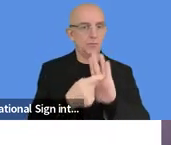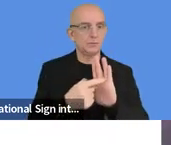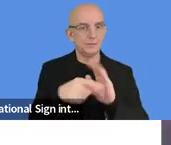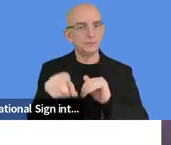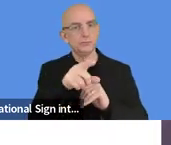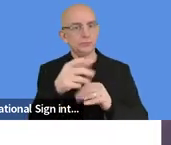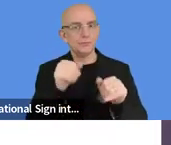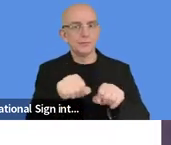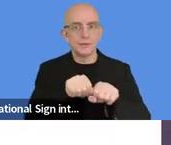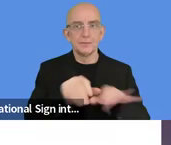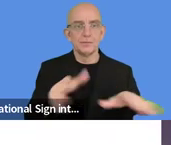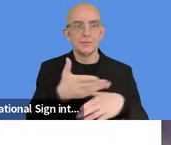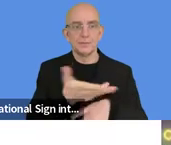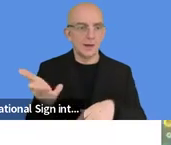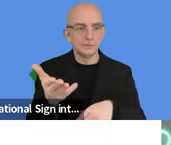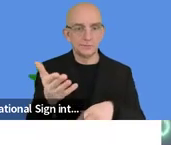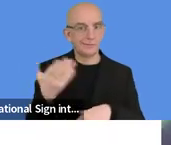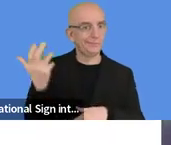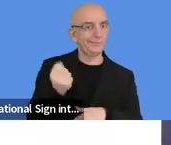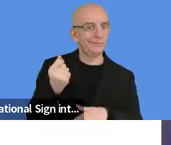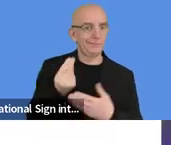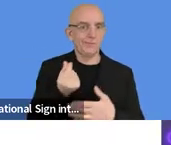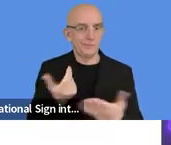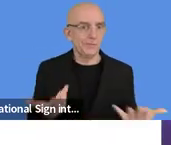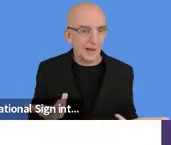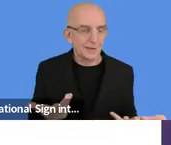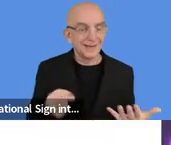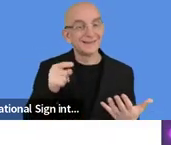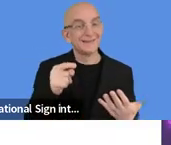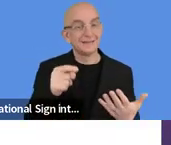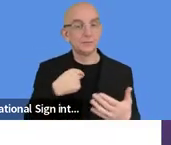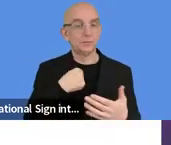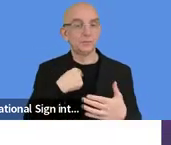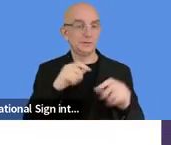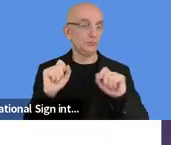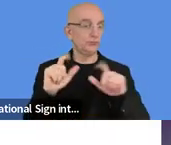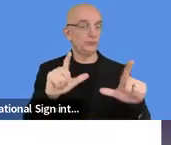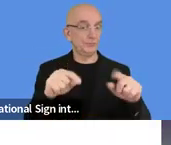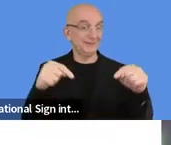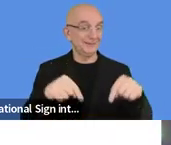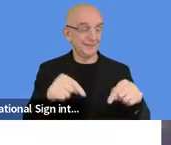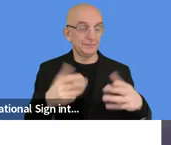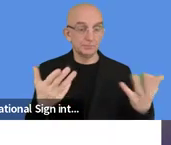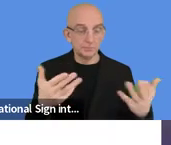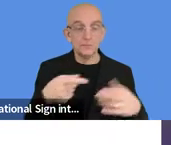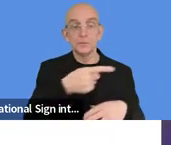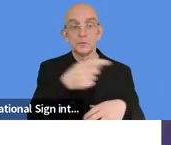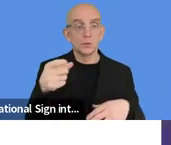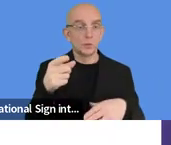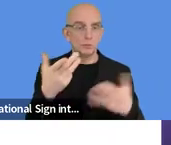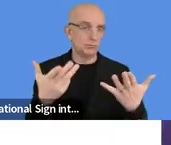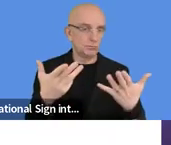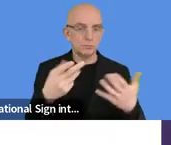textbook. The only place you're going to find this is right here, right now. And that model goes like this: value, verify impact.